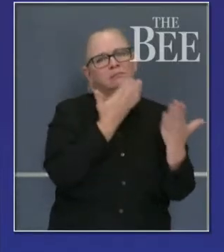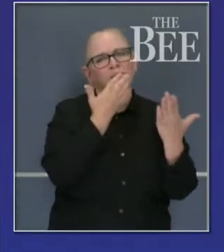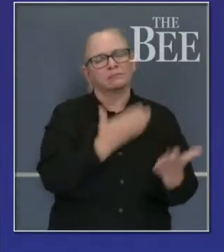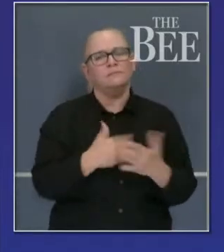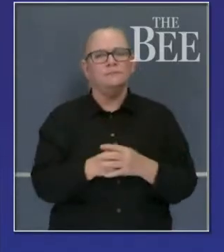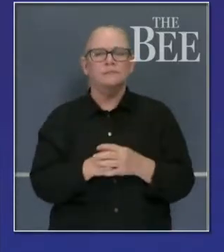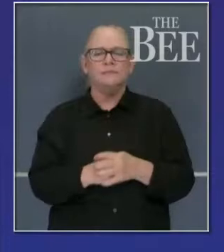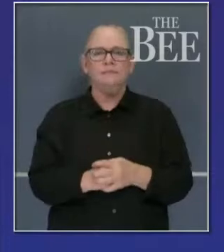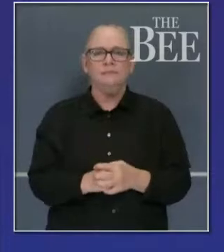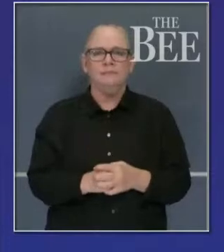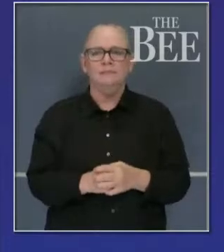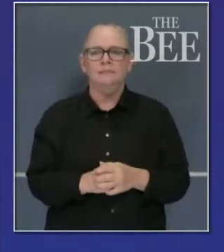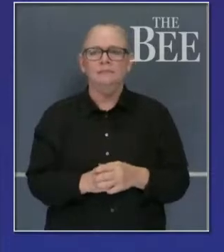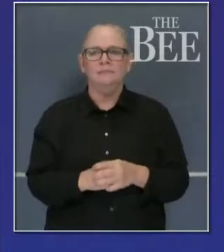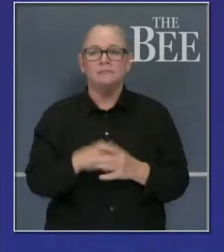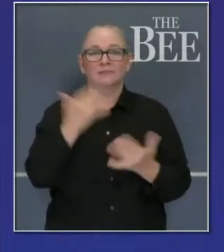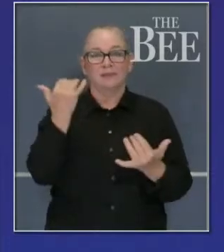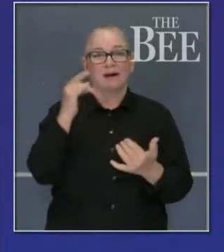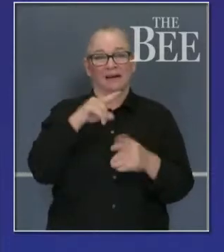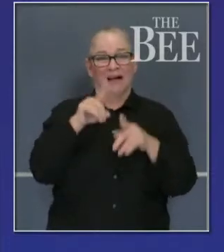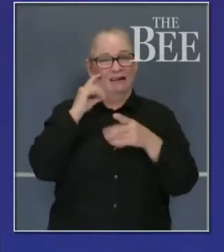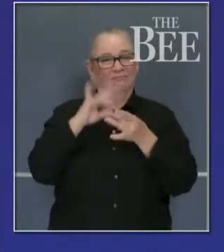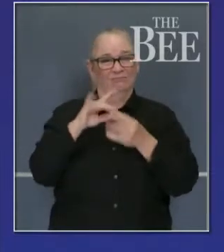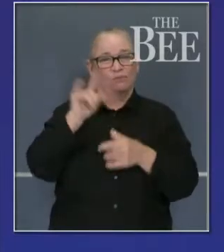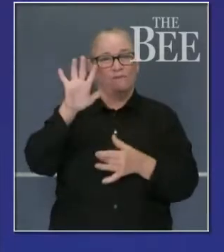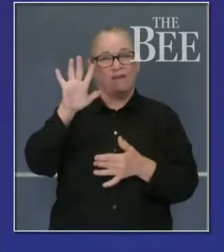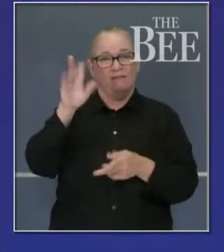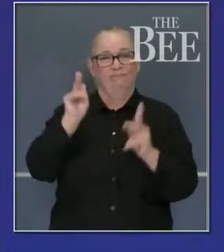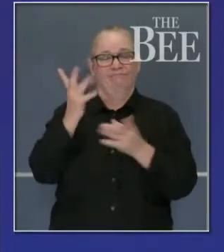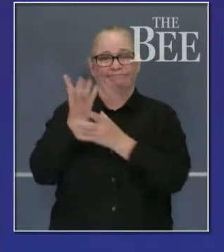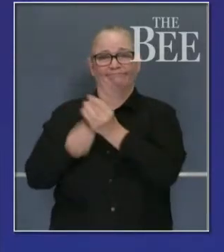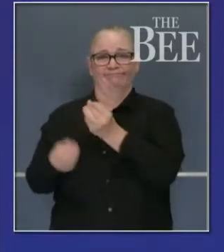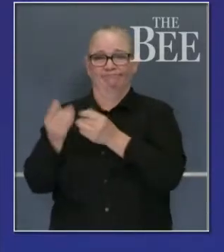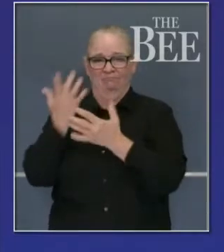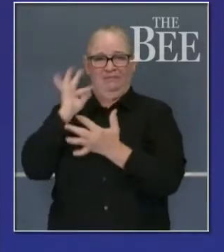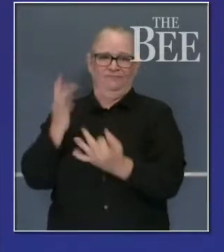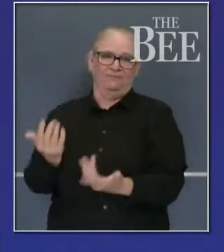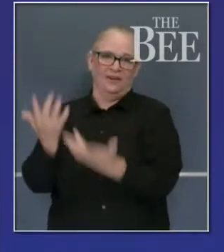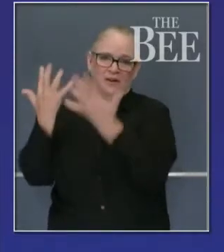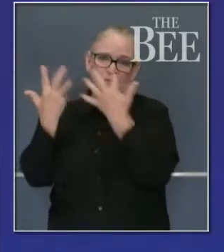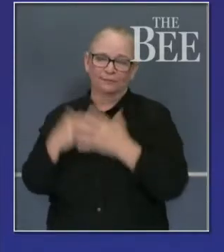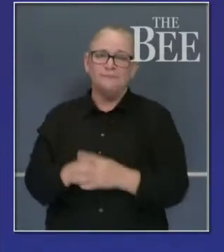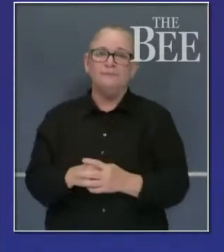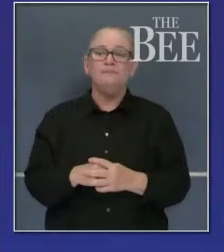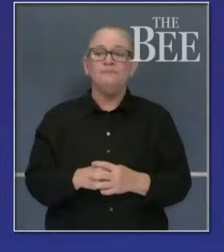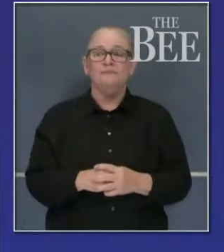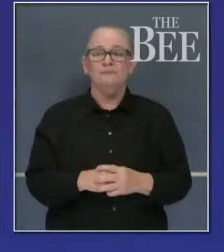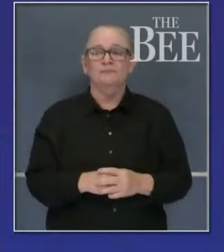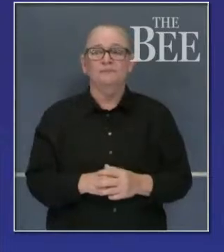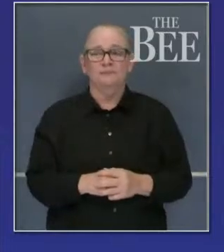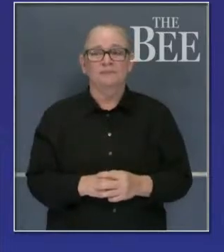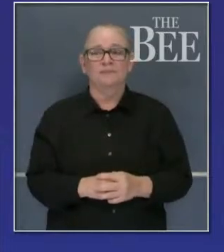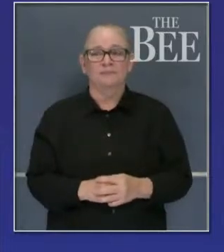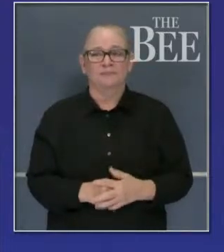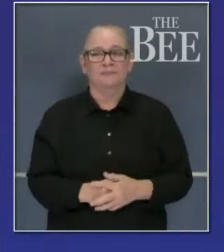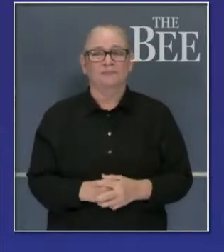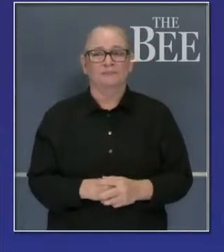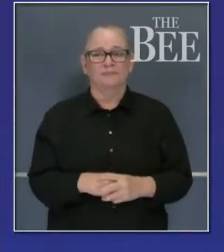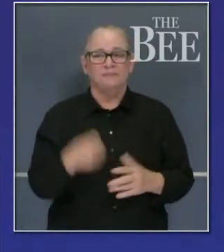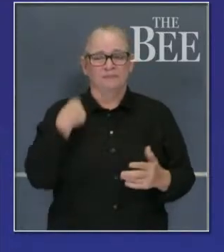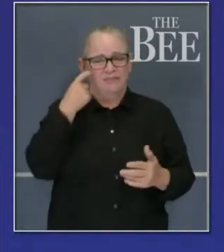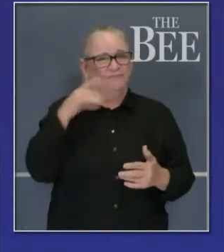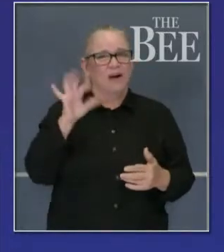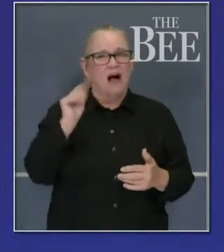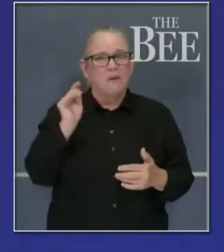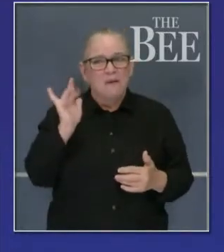states. Again, 25 fatalities to date, and what we know based upon our analysis as we get back in and